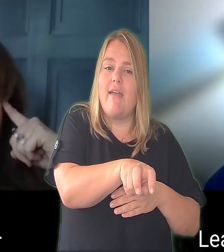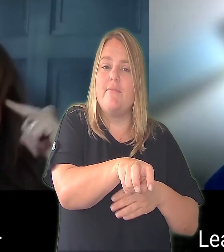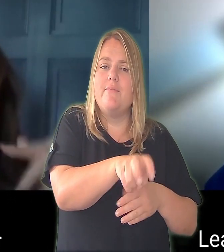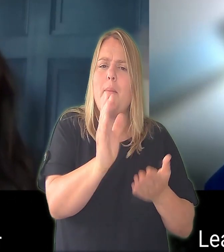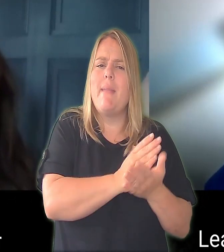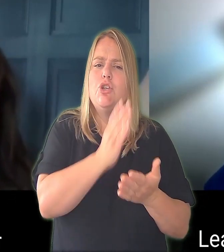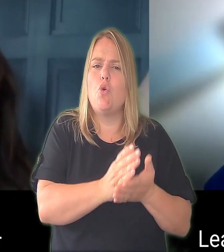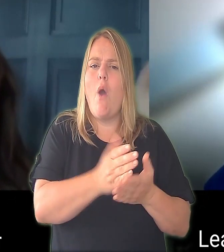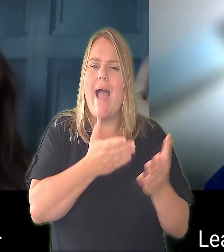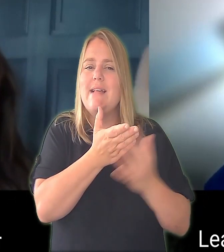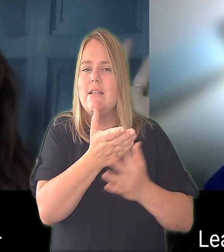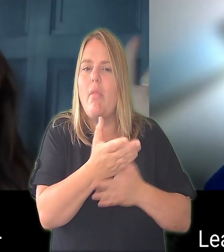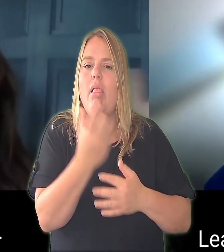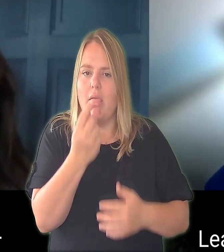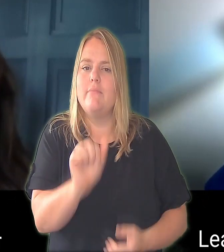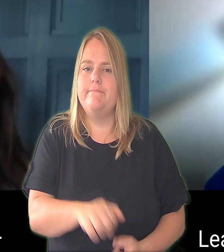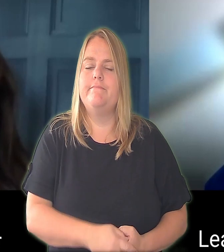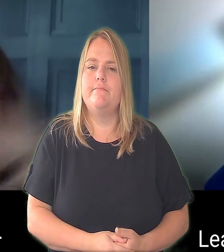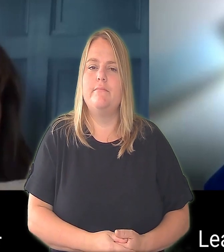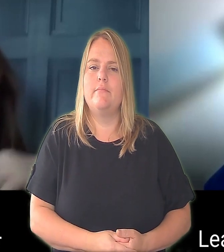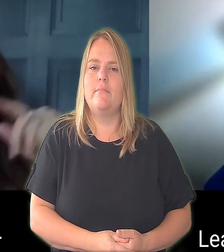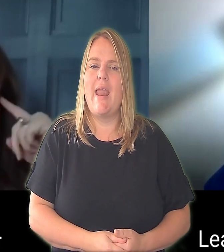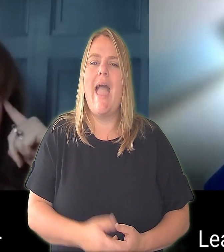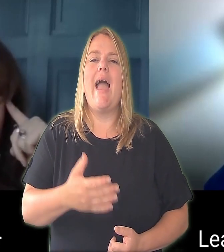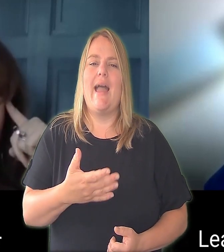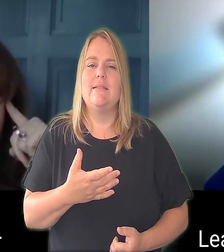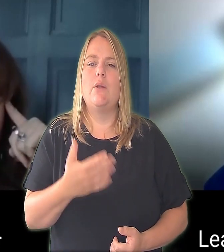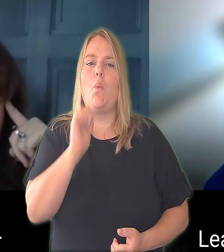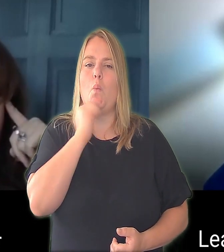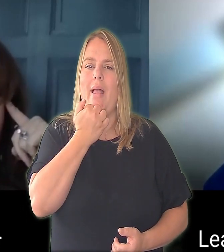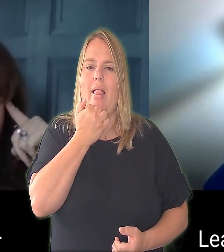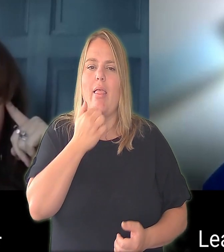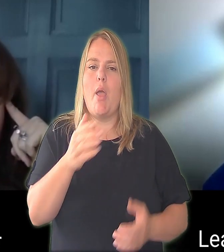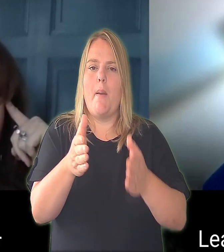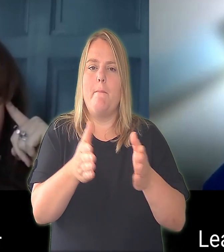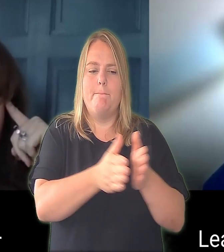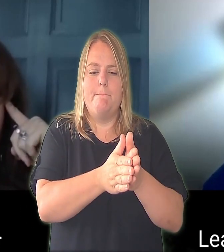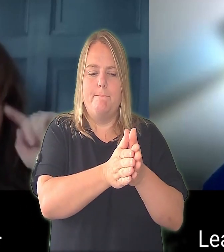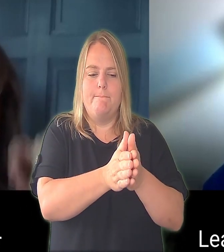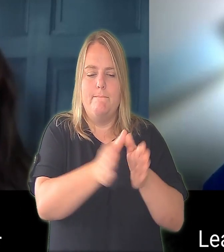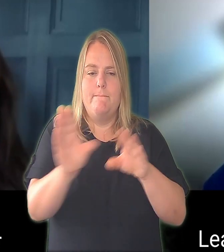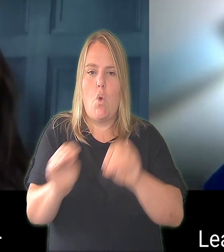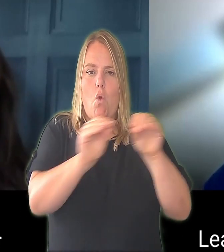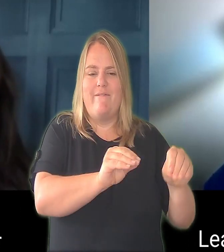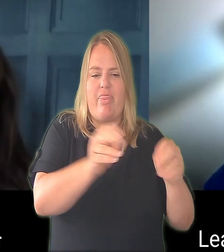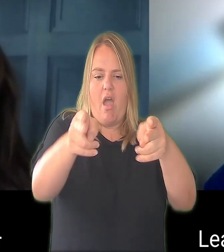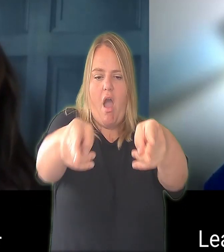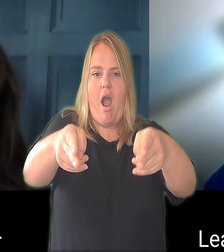is, so I need to measure and ensure a wheelchair can still fit down it fine. I really think you're getting the hang of this, you